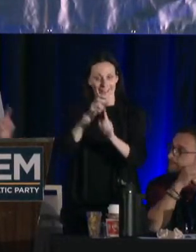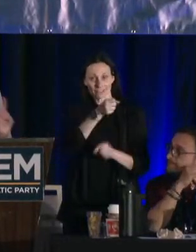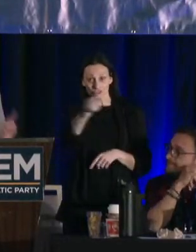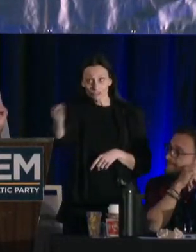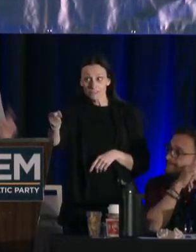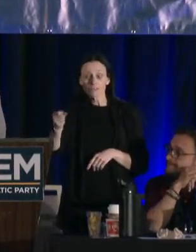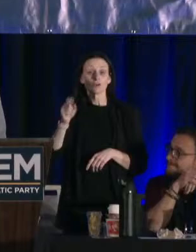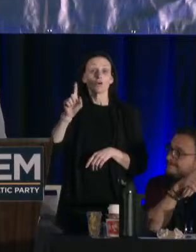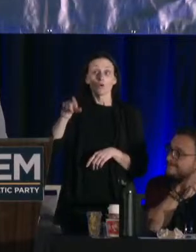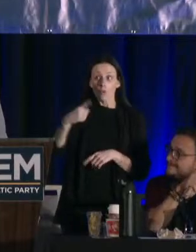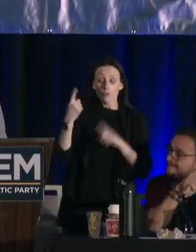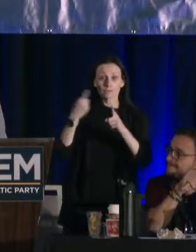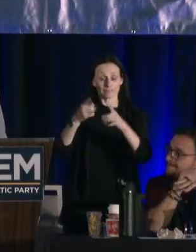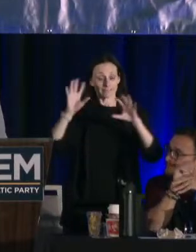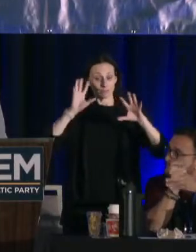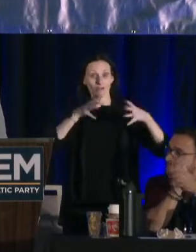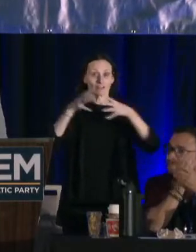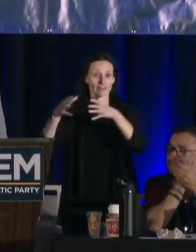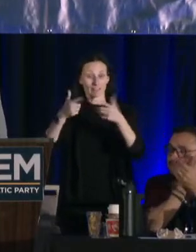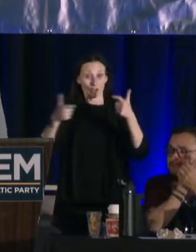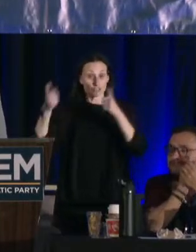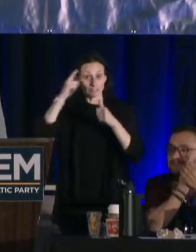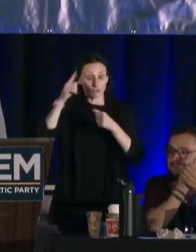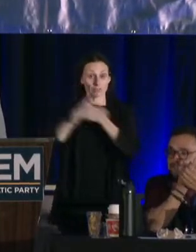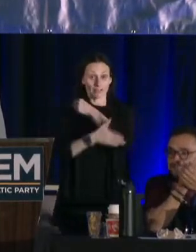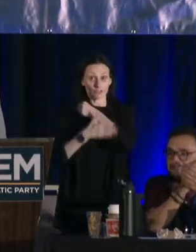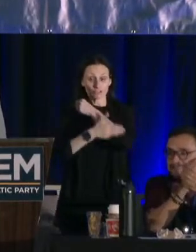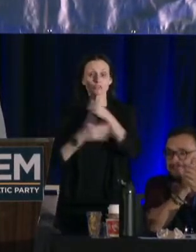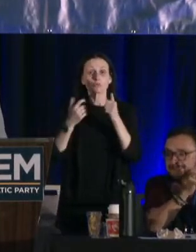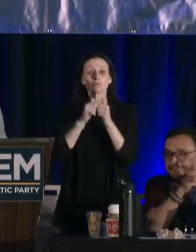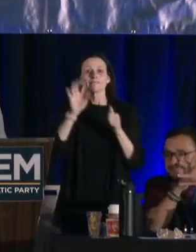only the largest delegation in the country with